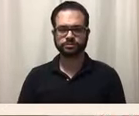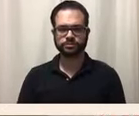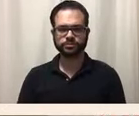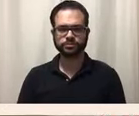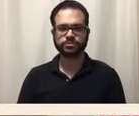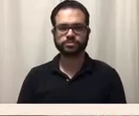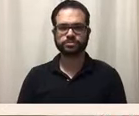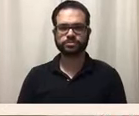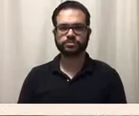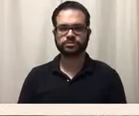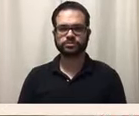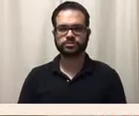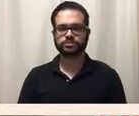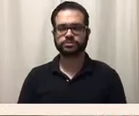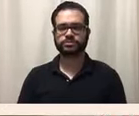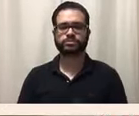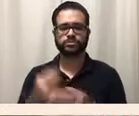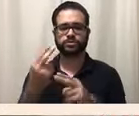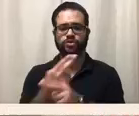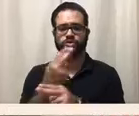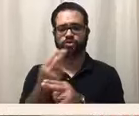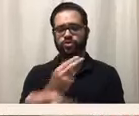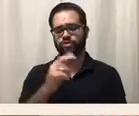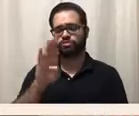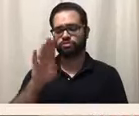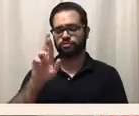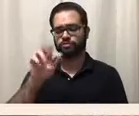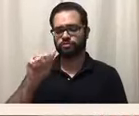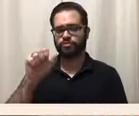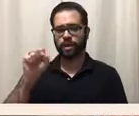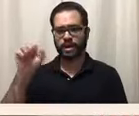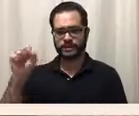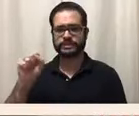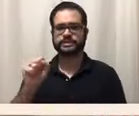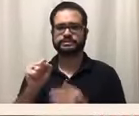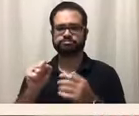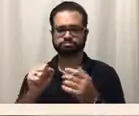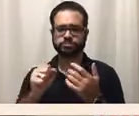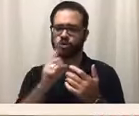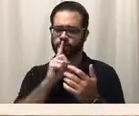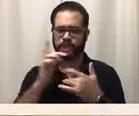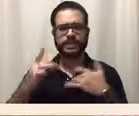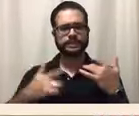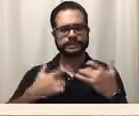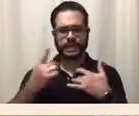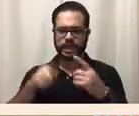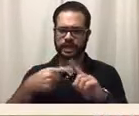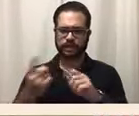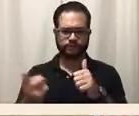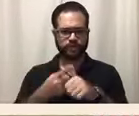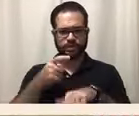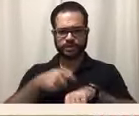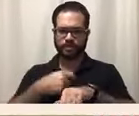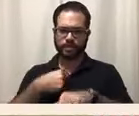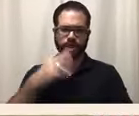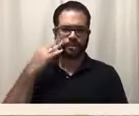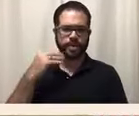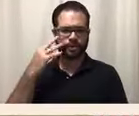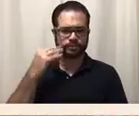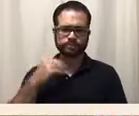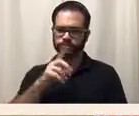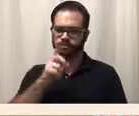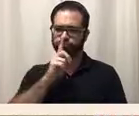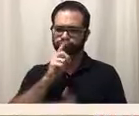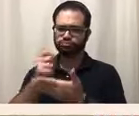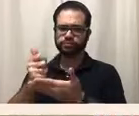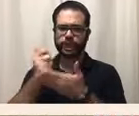Using brass instruments in a music therapy setting was very exciting when I first got to experience it, and it really helped the individual we